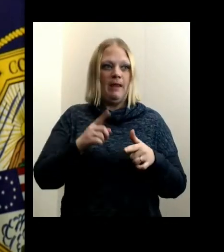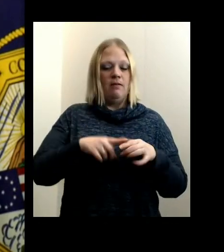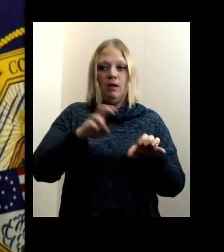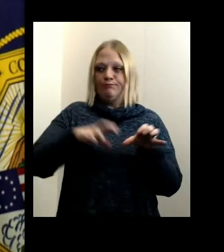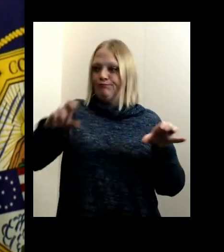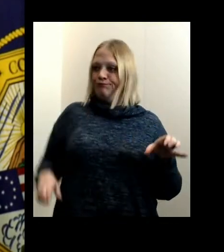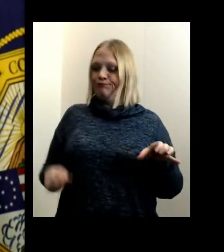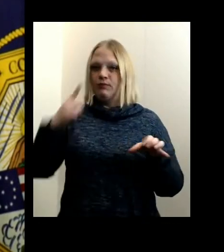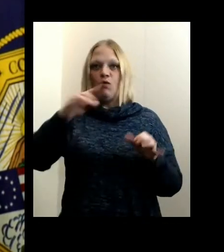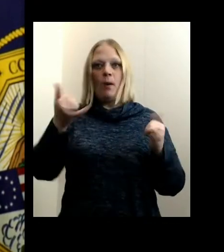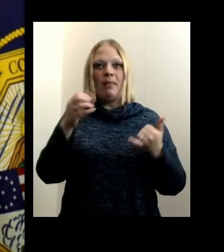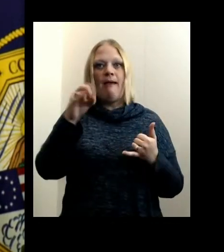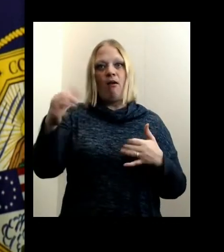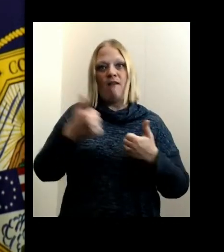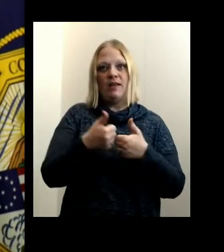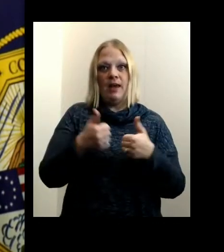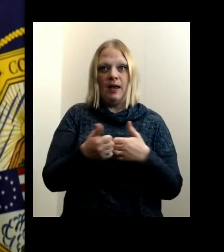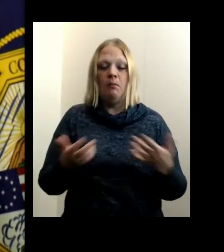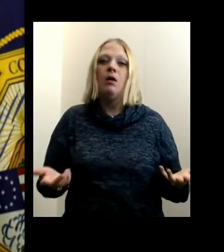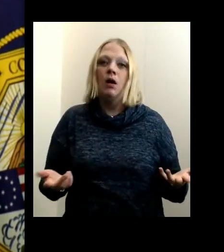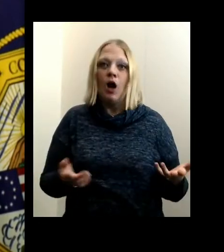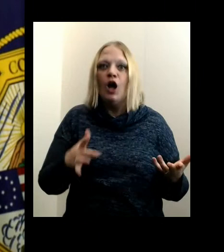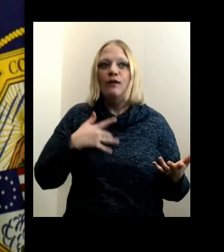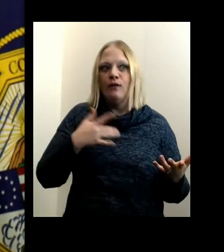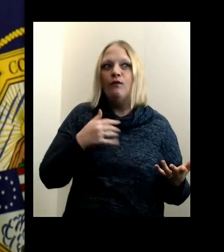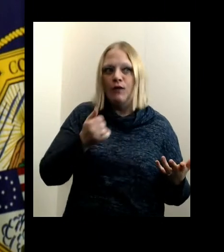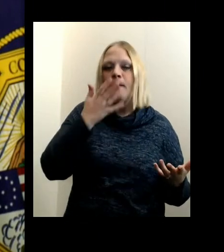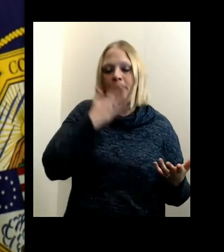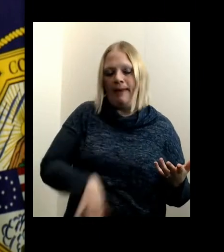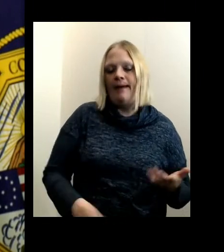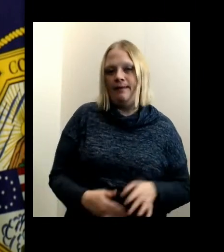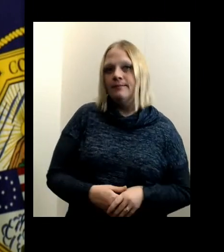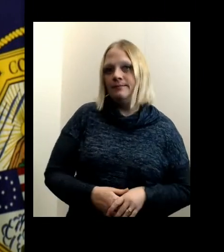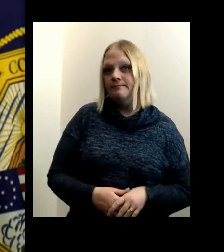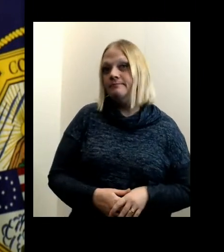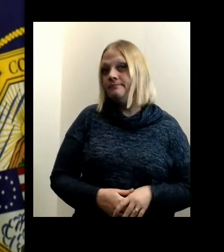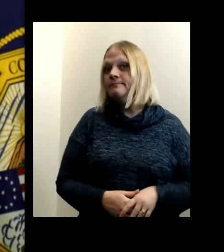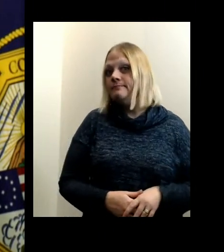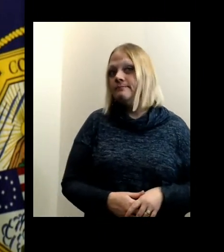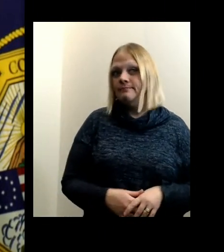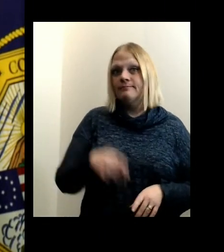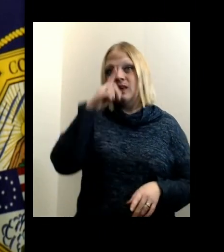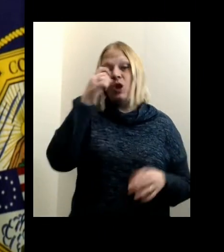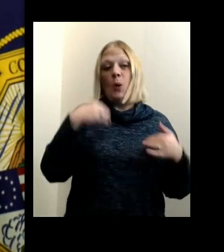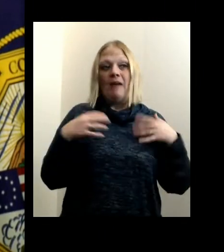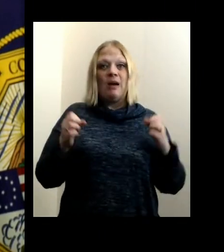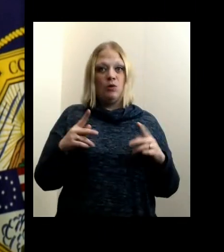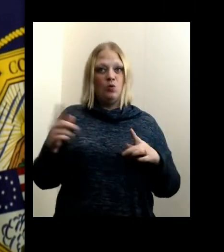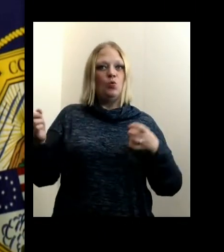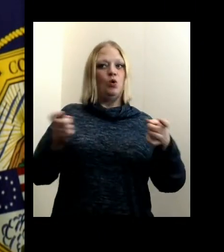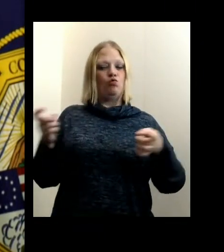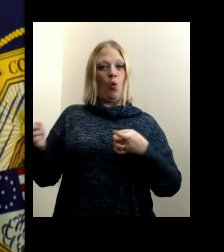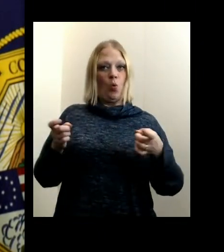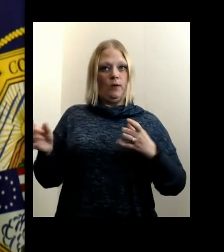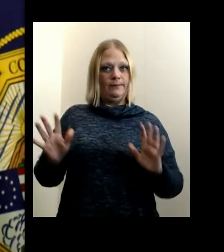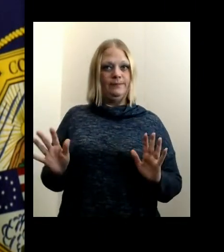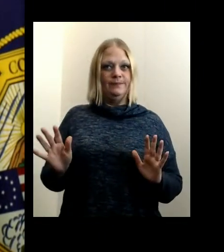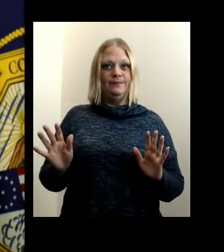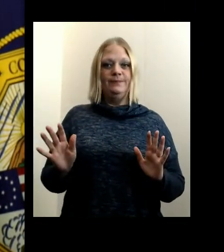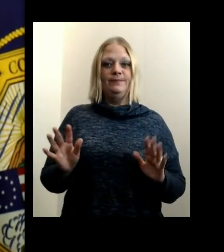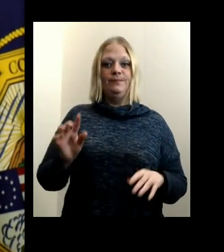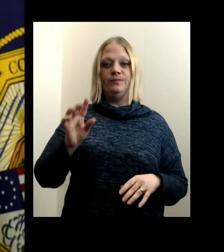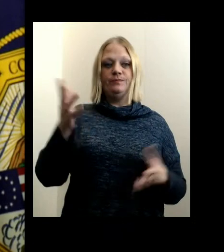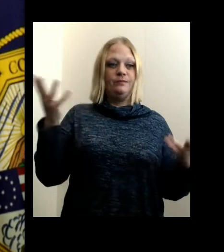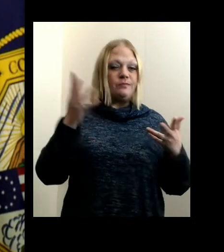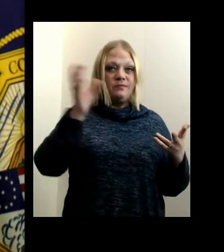got COVID, we'd all feel pretty bad because we have an opportunity to control that. What